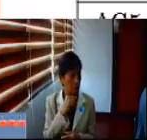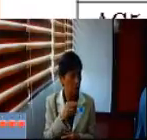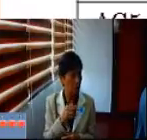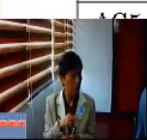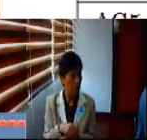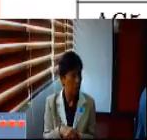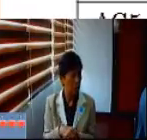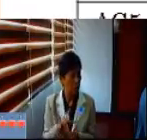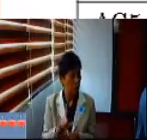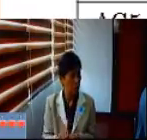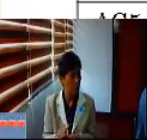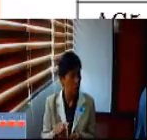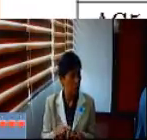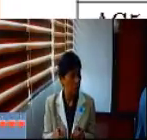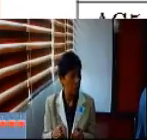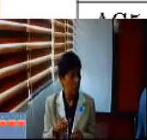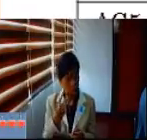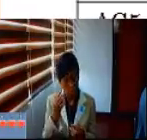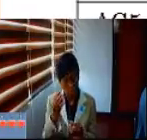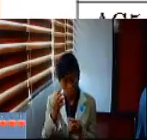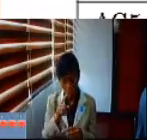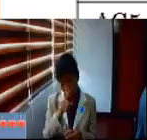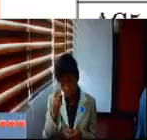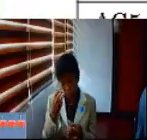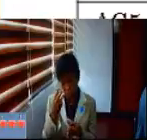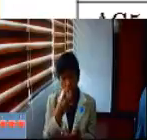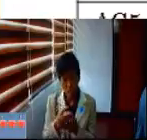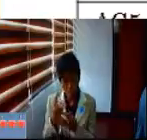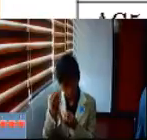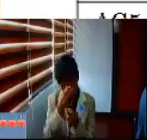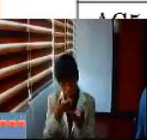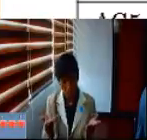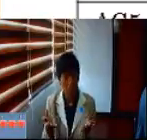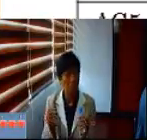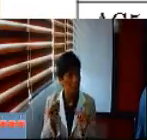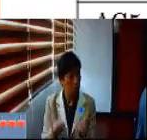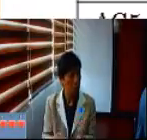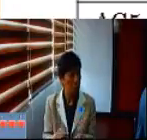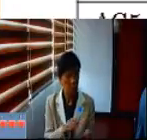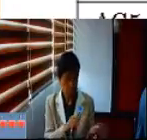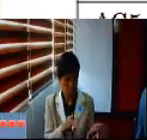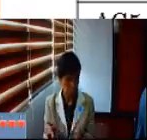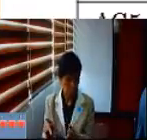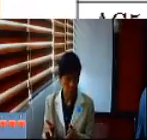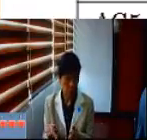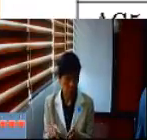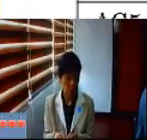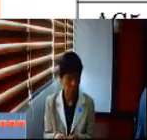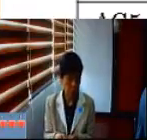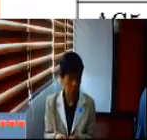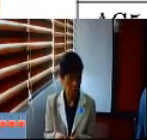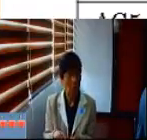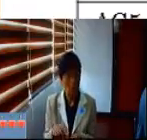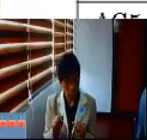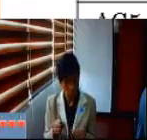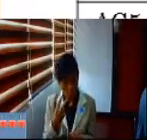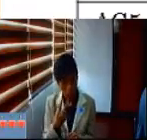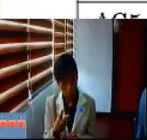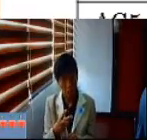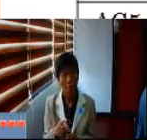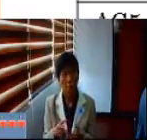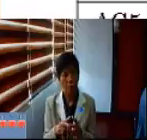Kasi well-informed sila, ready silang magplano, etc. And one thing that we see, really Filipinos are very